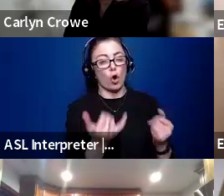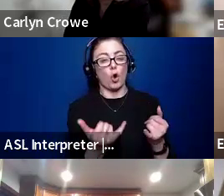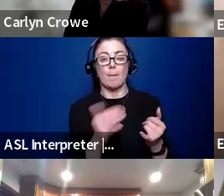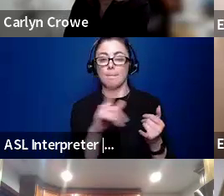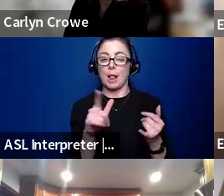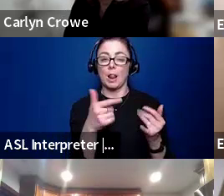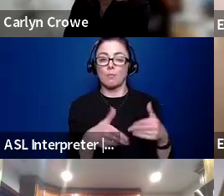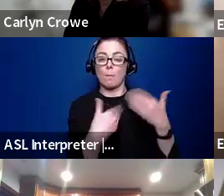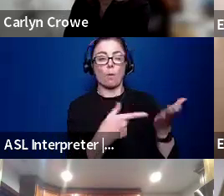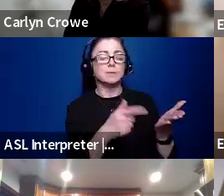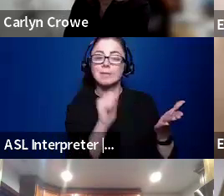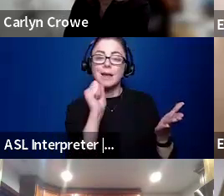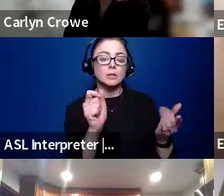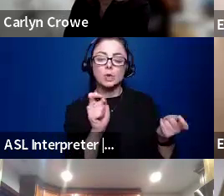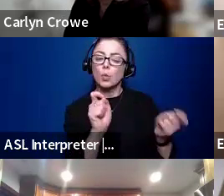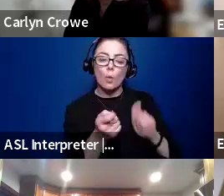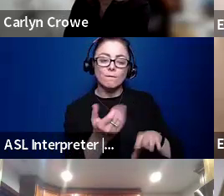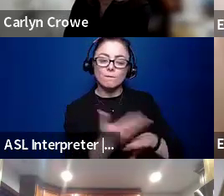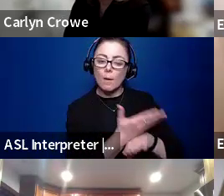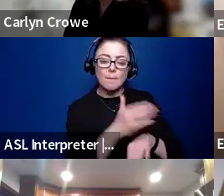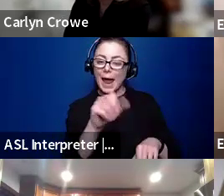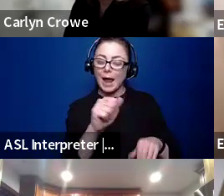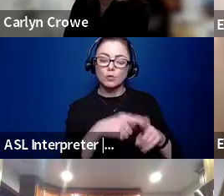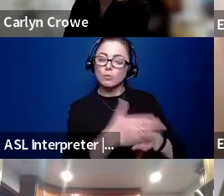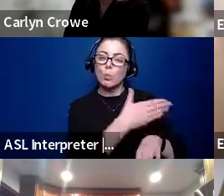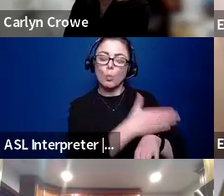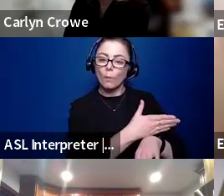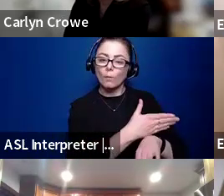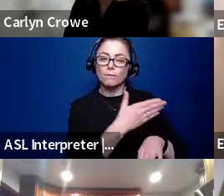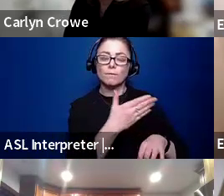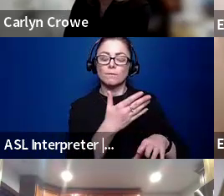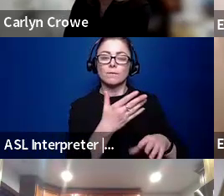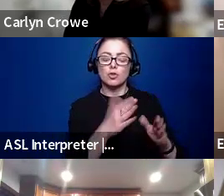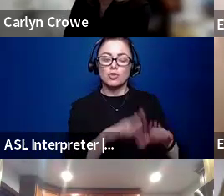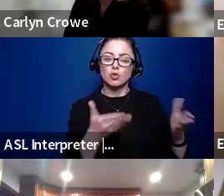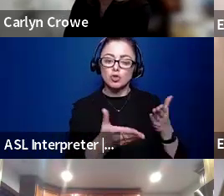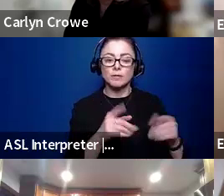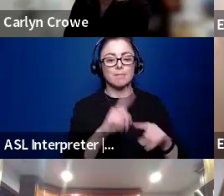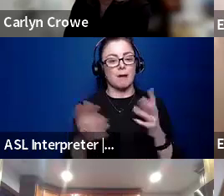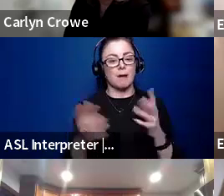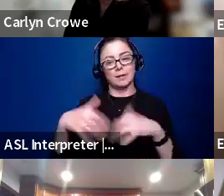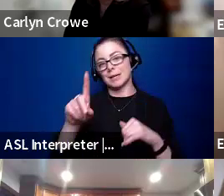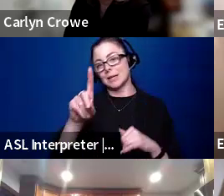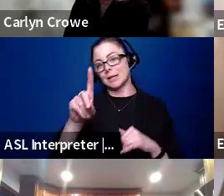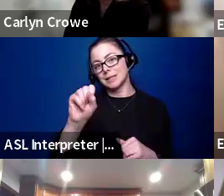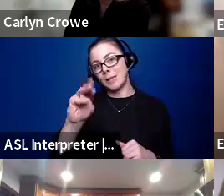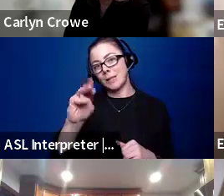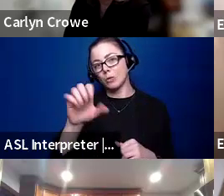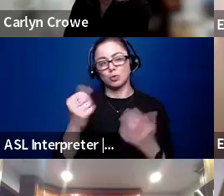reform the ADA to improve services for children served, but dismantles the current system and places all decision-making and resources